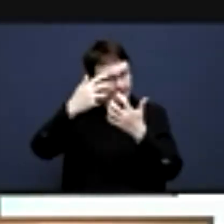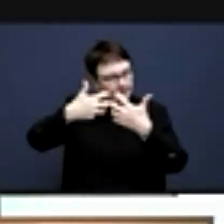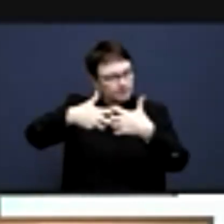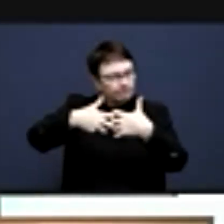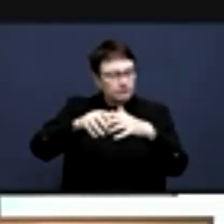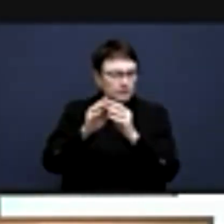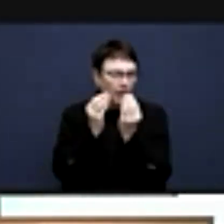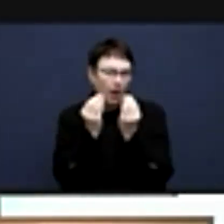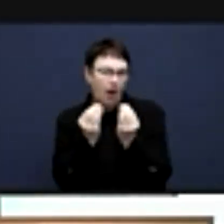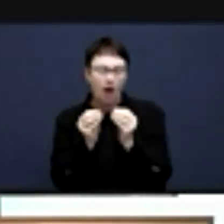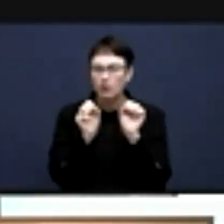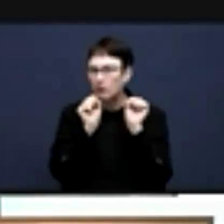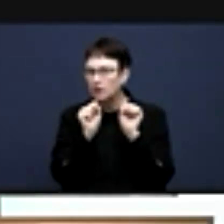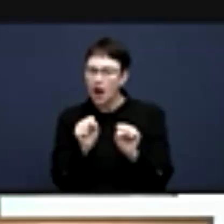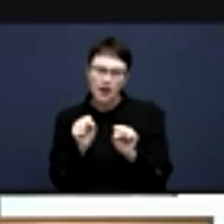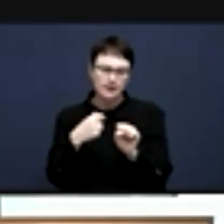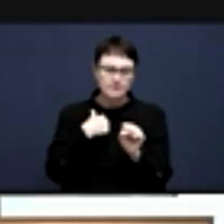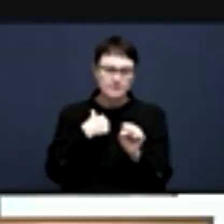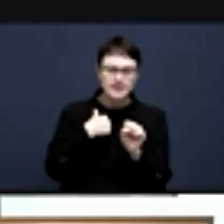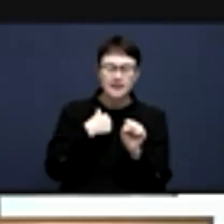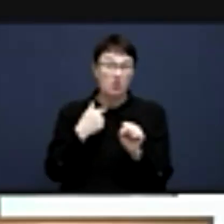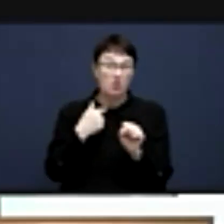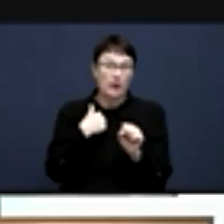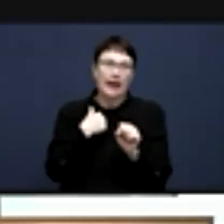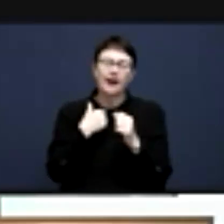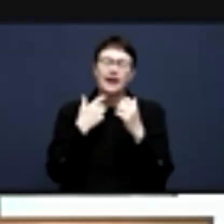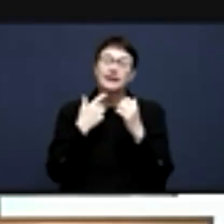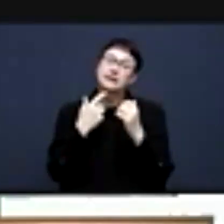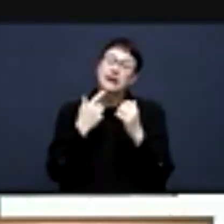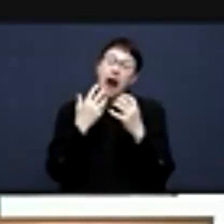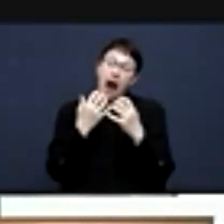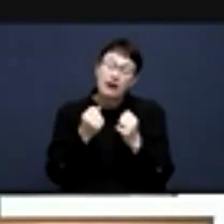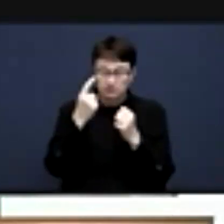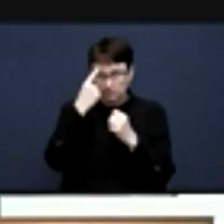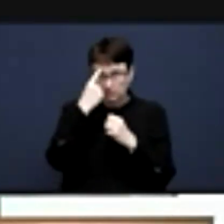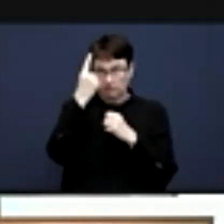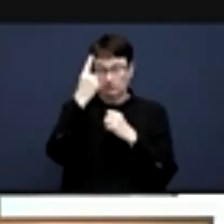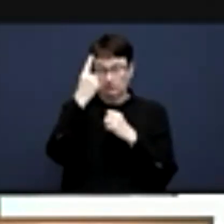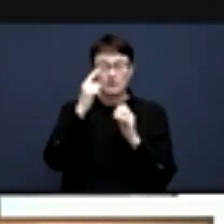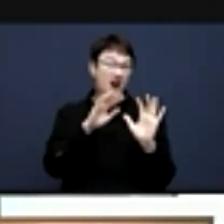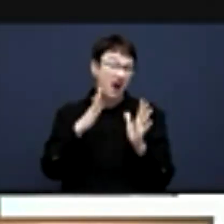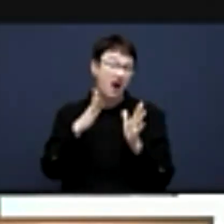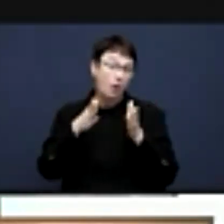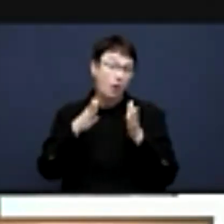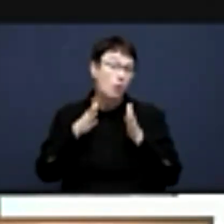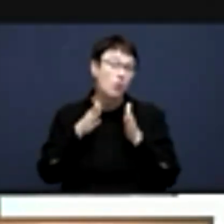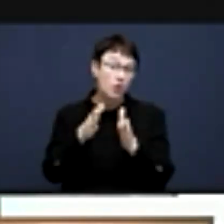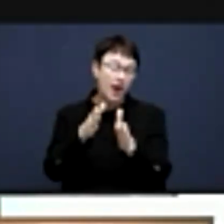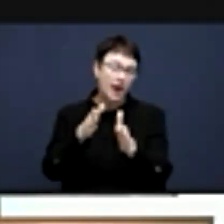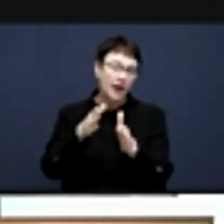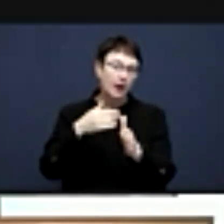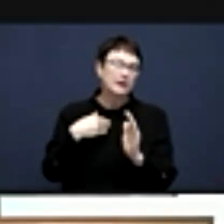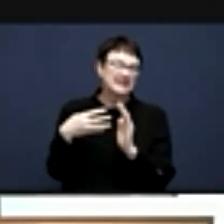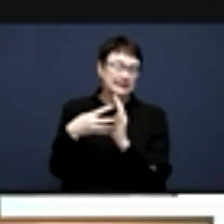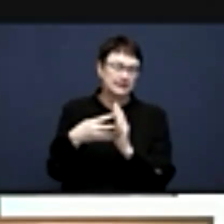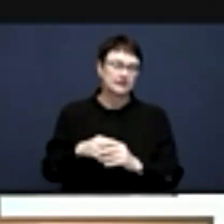that we're trying to implement still today. So one element in that was that accessibility issues need to be